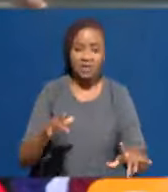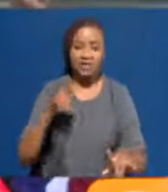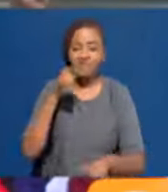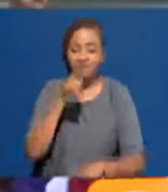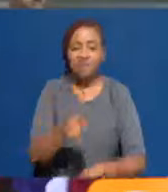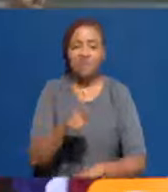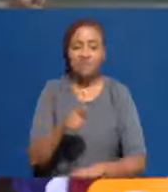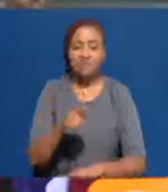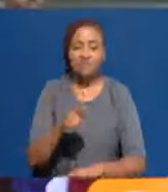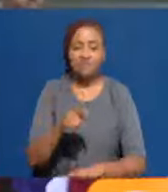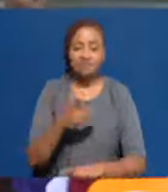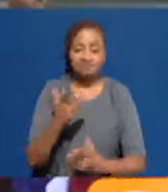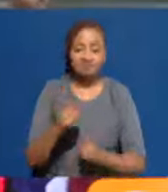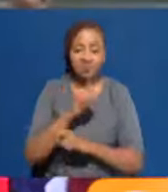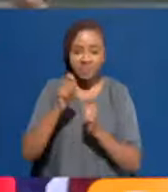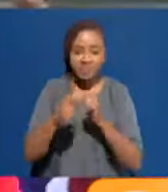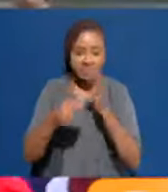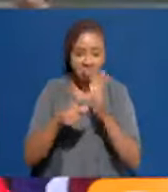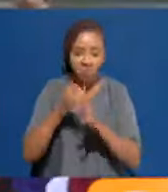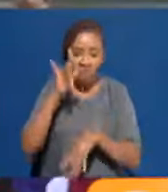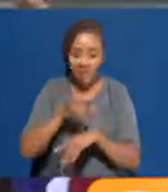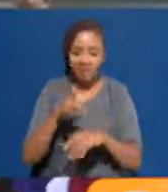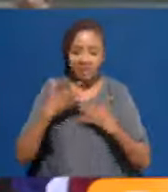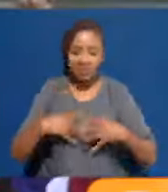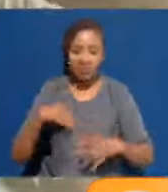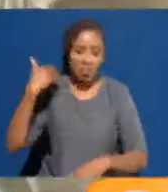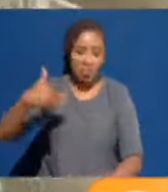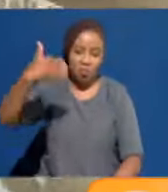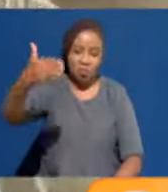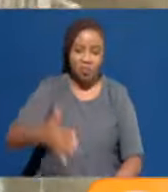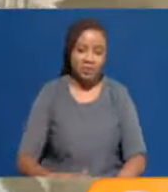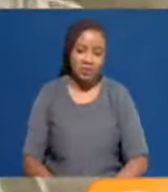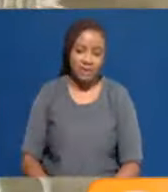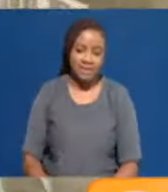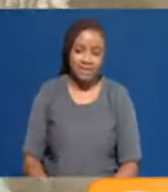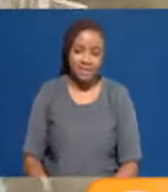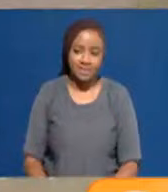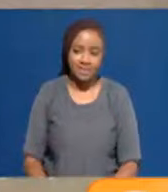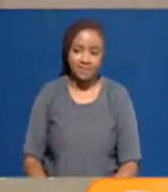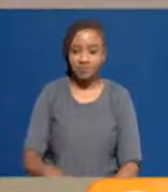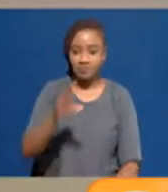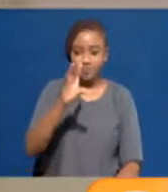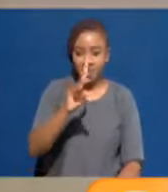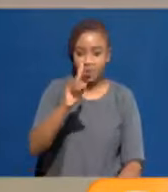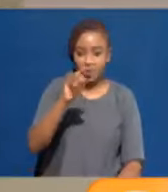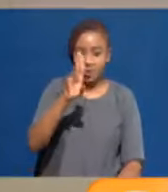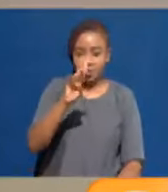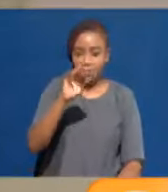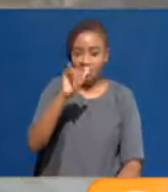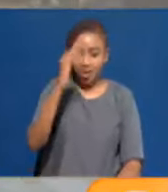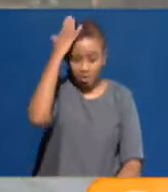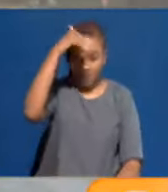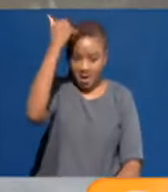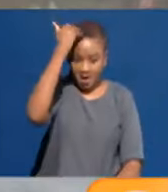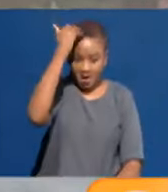jambo la mafuriko ambayo inawasumbua kila wakati. The Dubai Bahati Road in Lodwar,